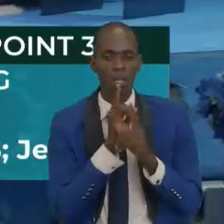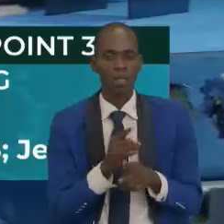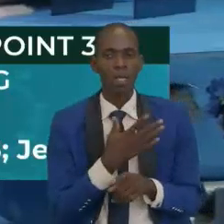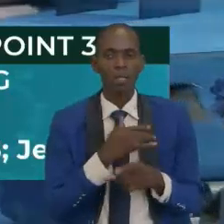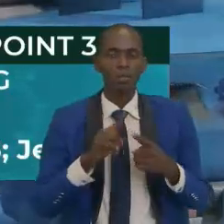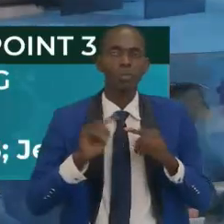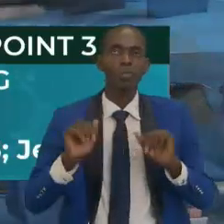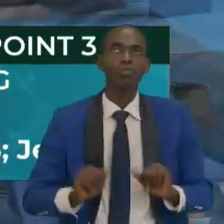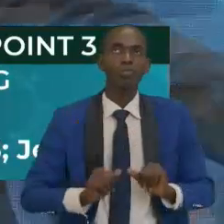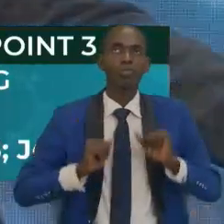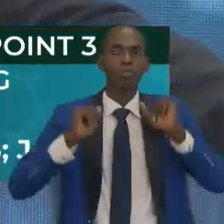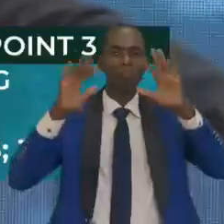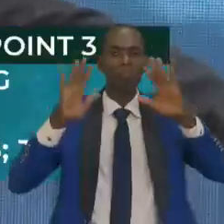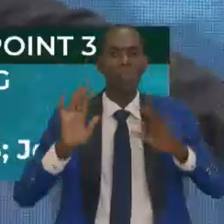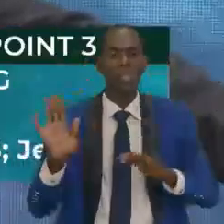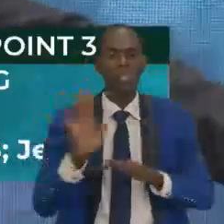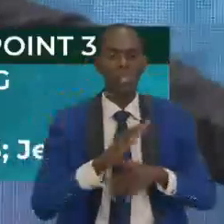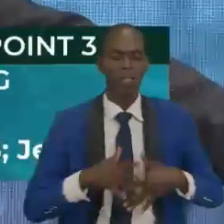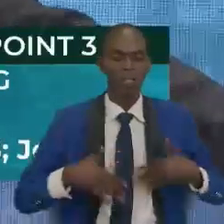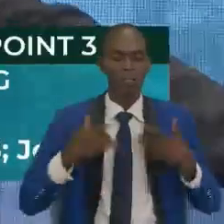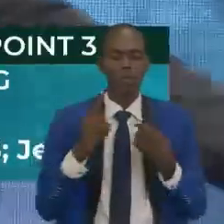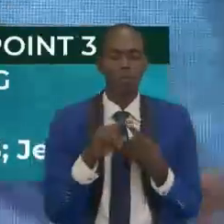their lives to that answer.